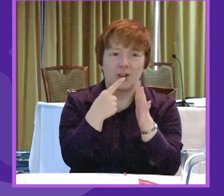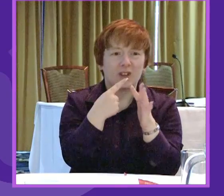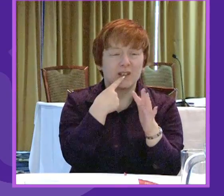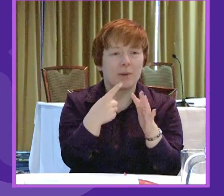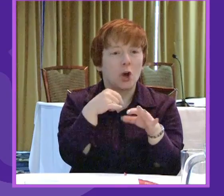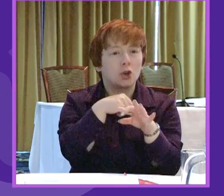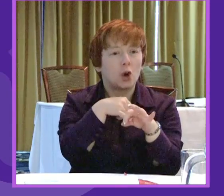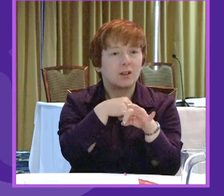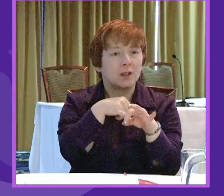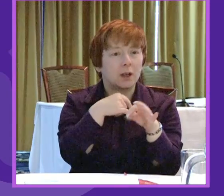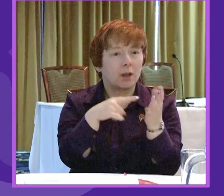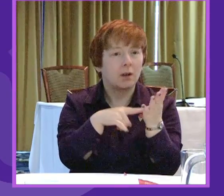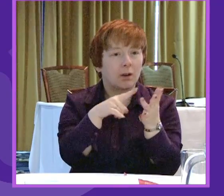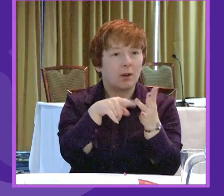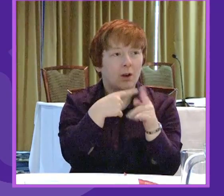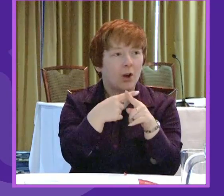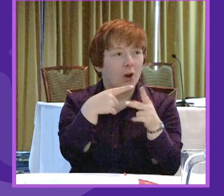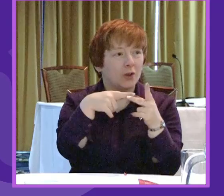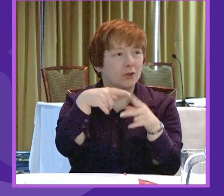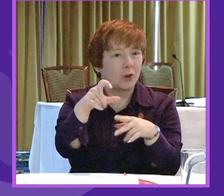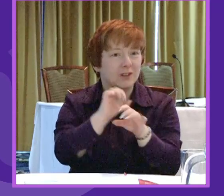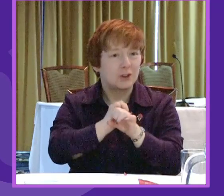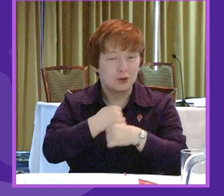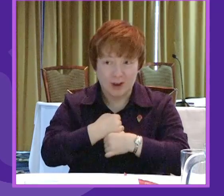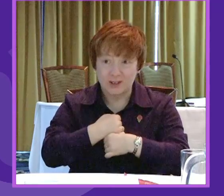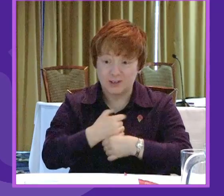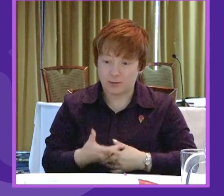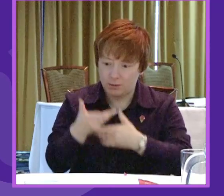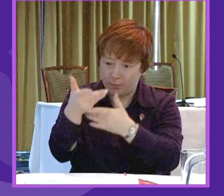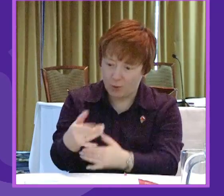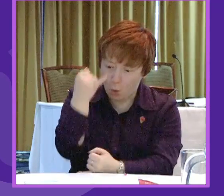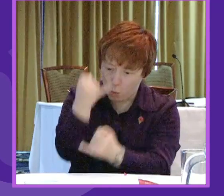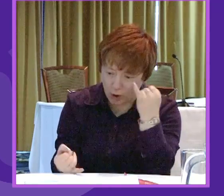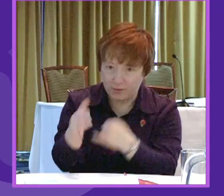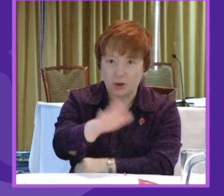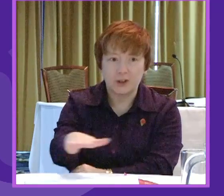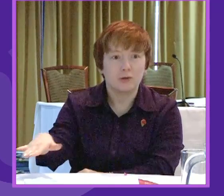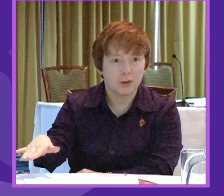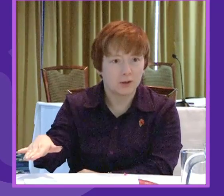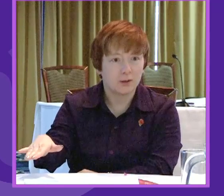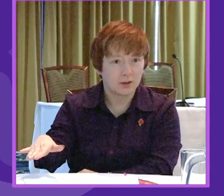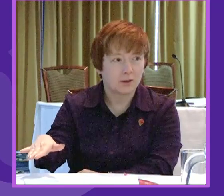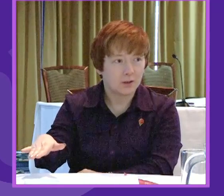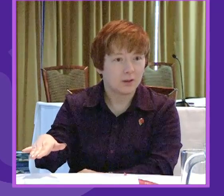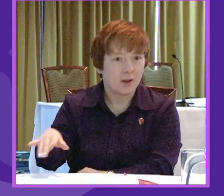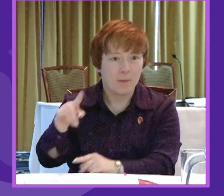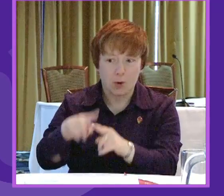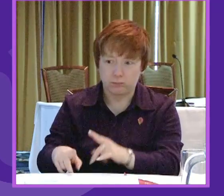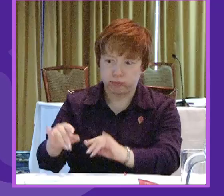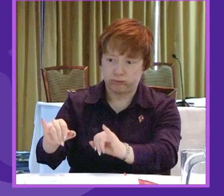toxic stress. And the toxicity of that stress is felt most acutely in children. It's felt